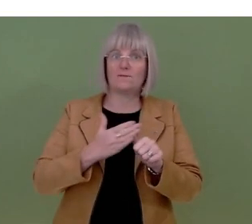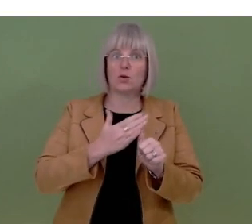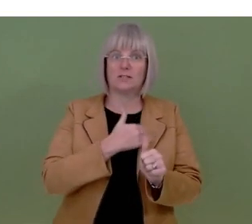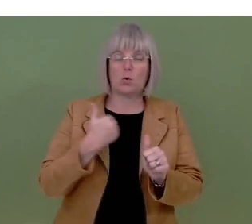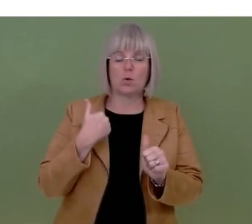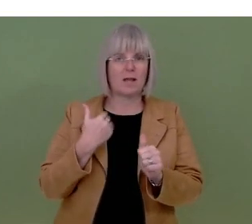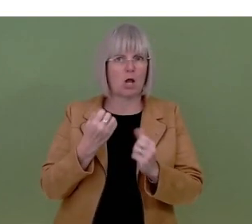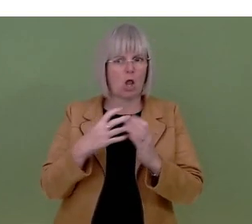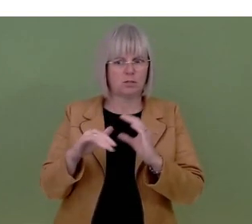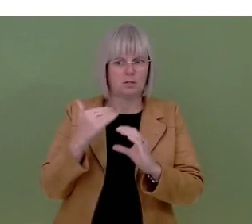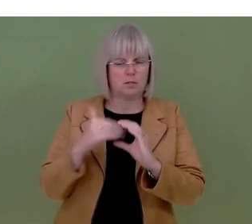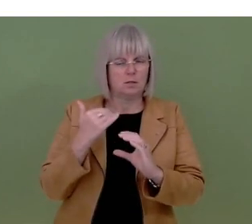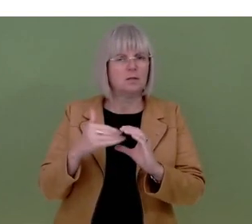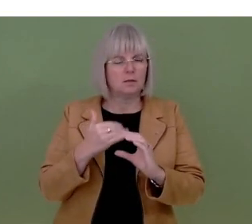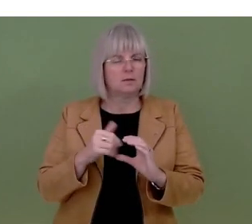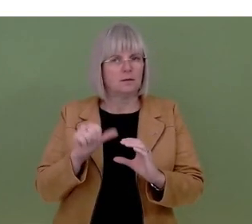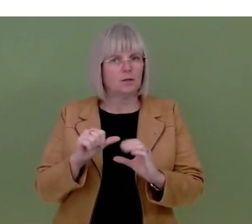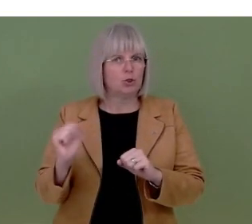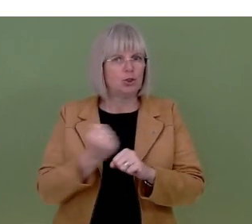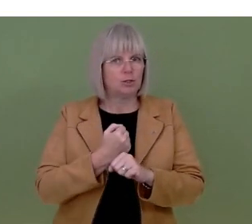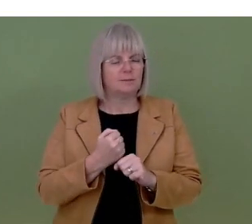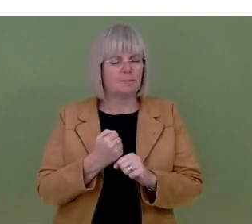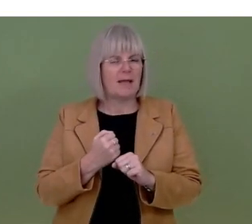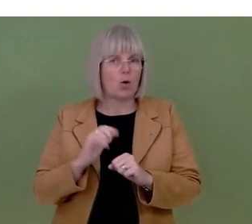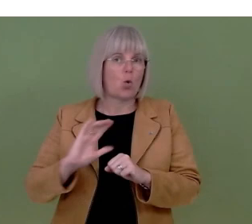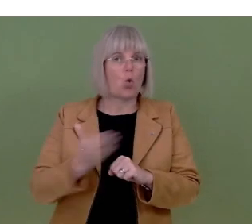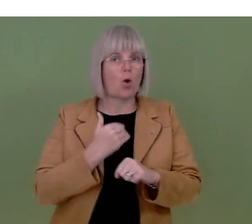healthcare psychological. So thank you very much for that.